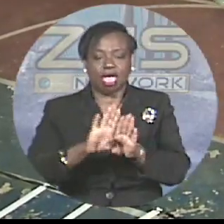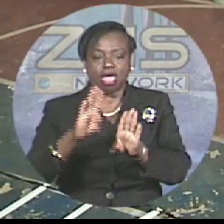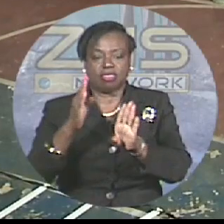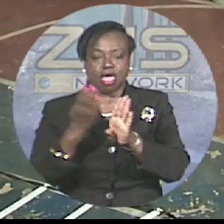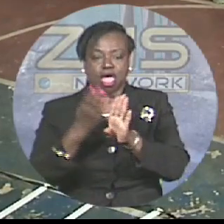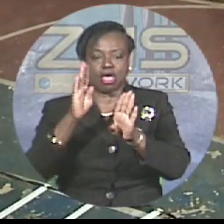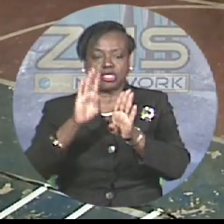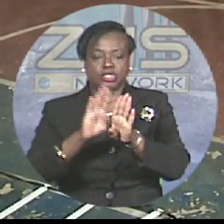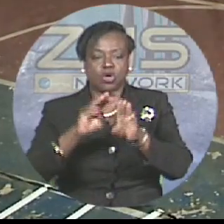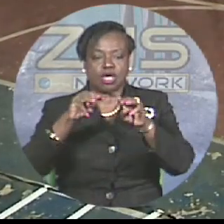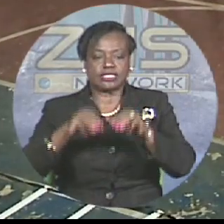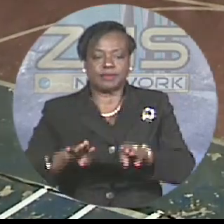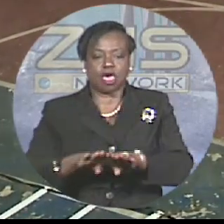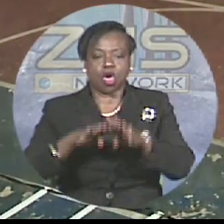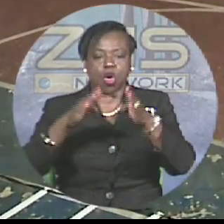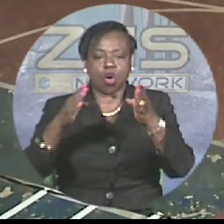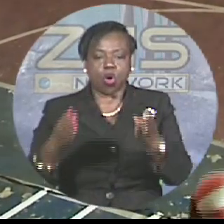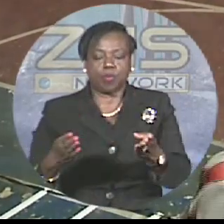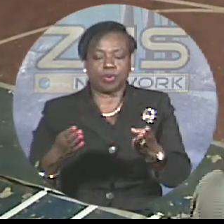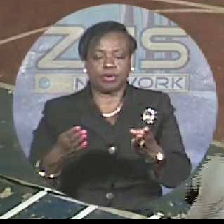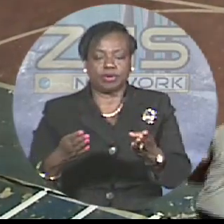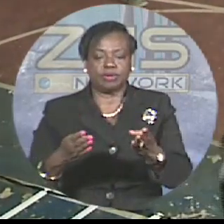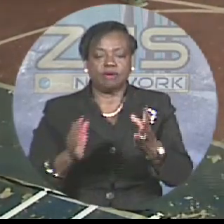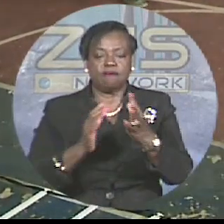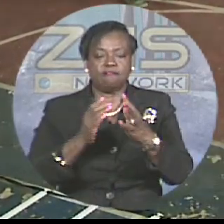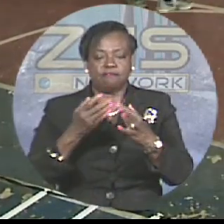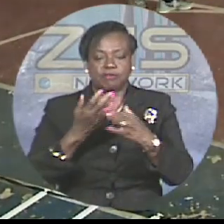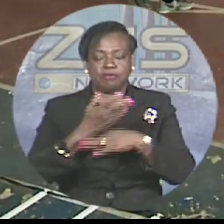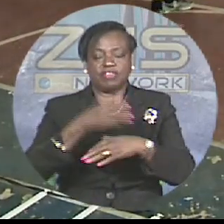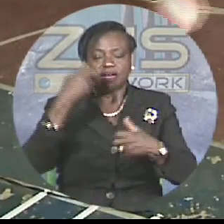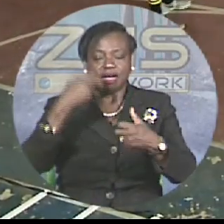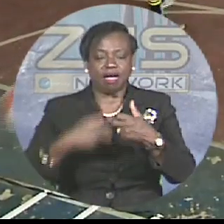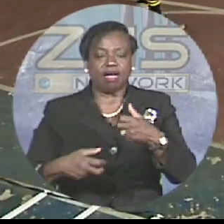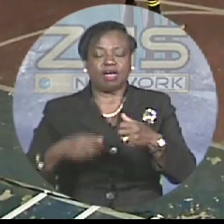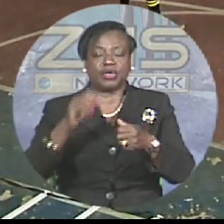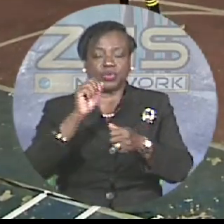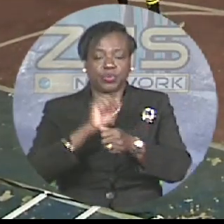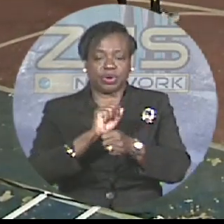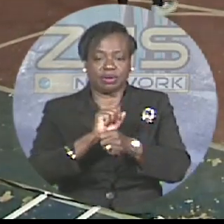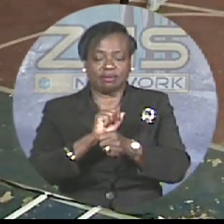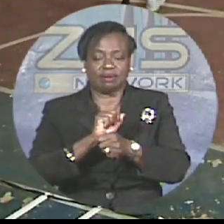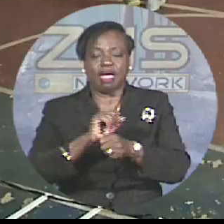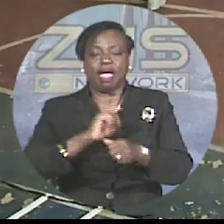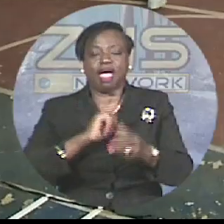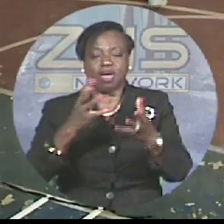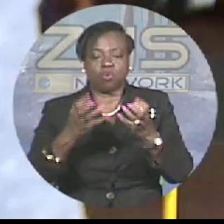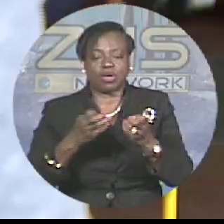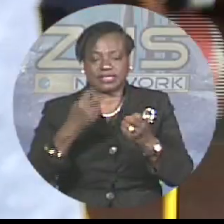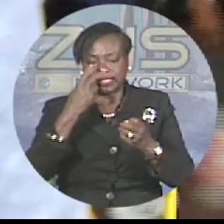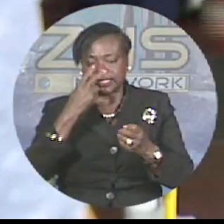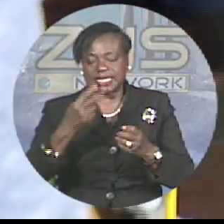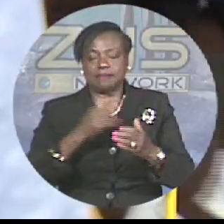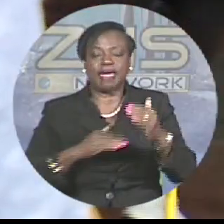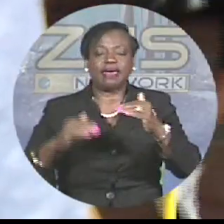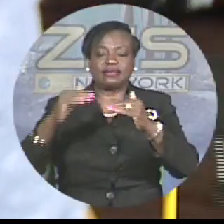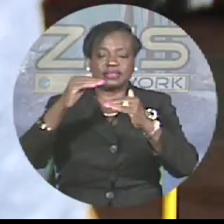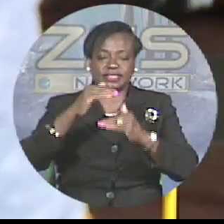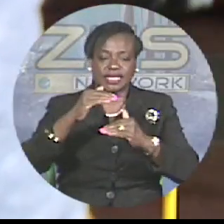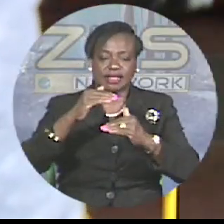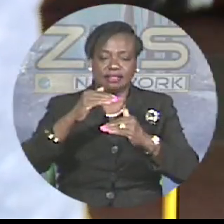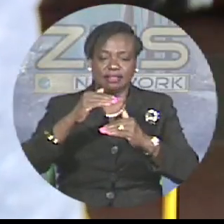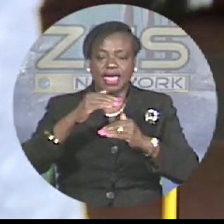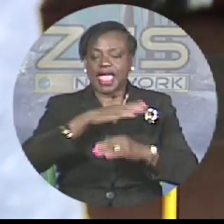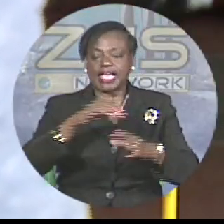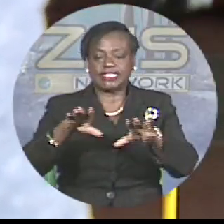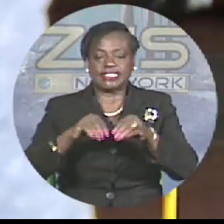hard work makes it all worth it for Coach Kino. I'm just hoping to see them excel more in basketball and to see them take this to